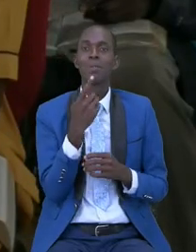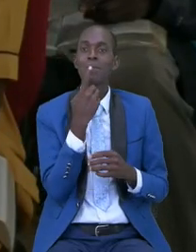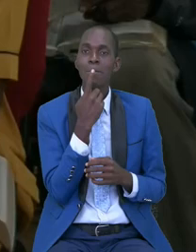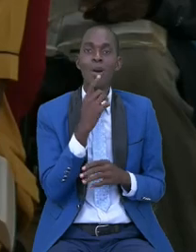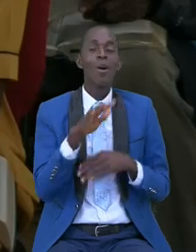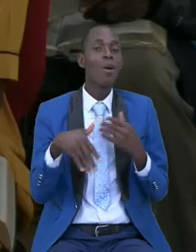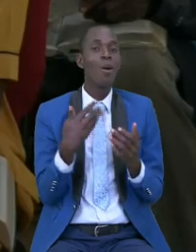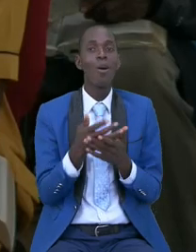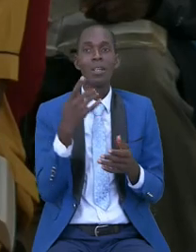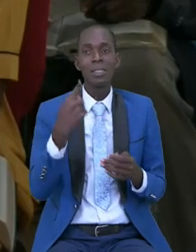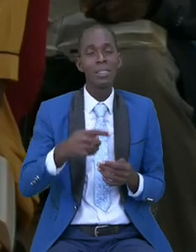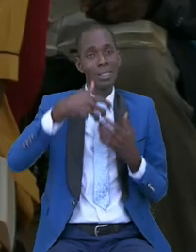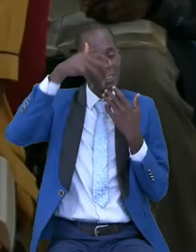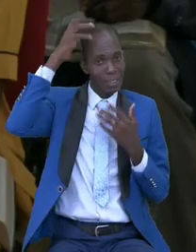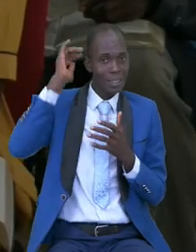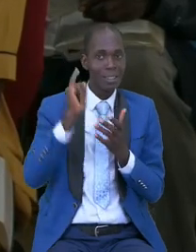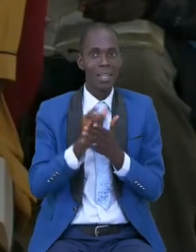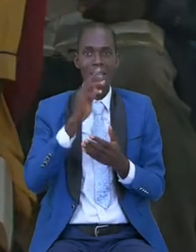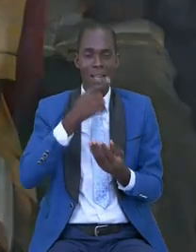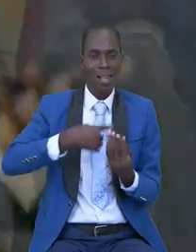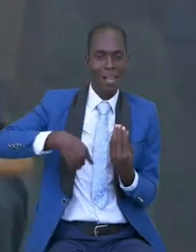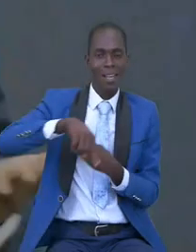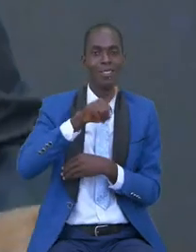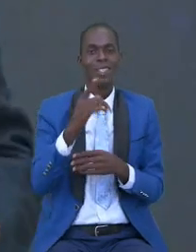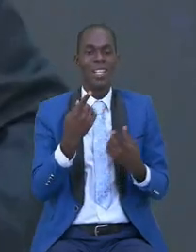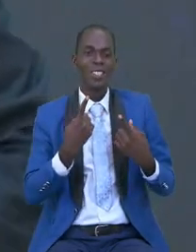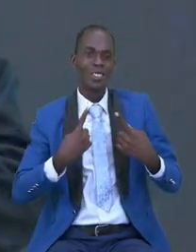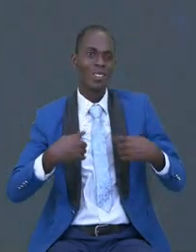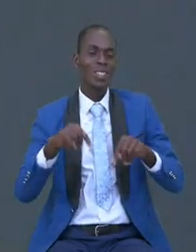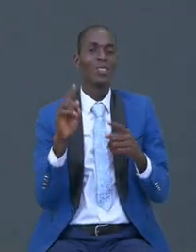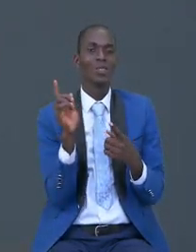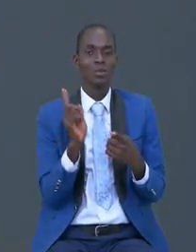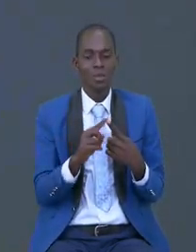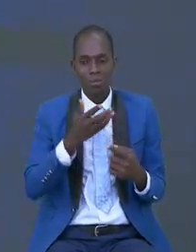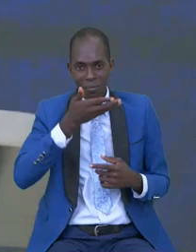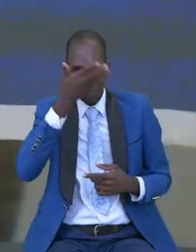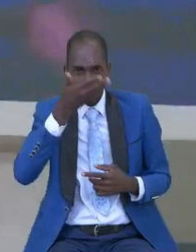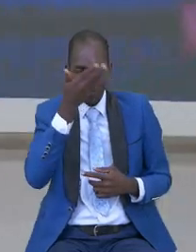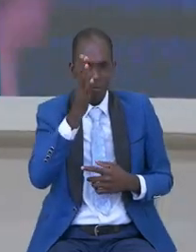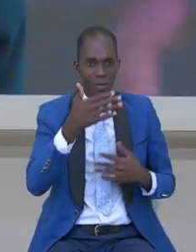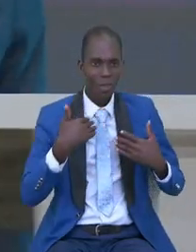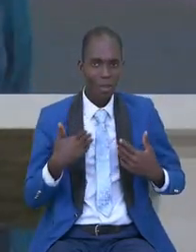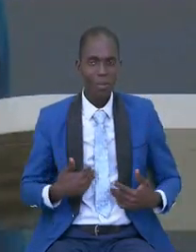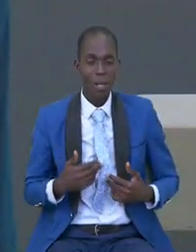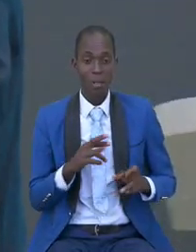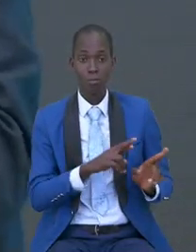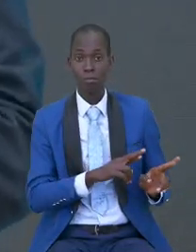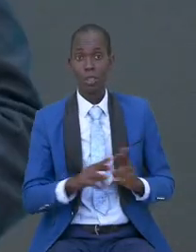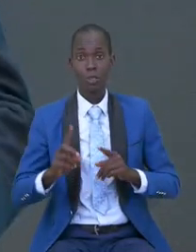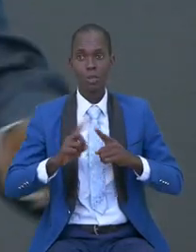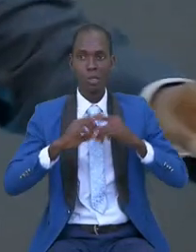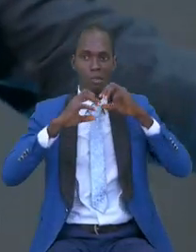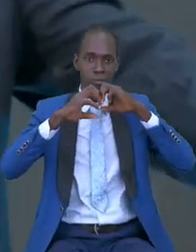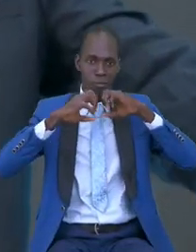that hover around you, and they try to smell your flesh, and they are ready, they want to tear you